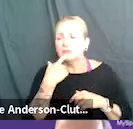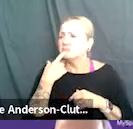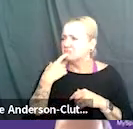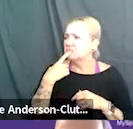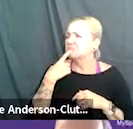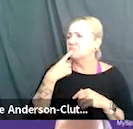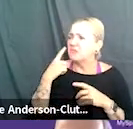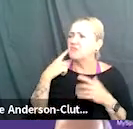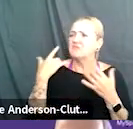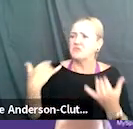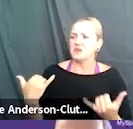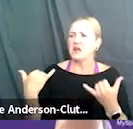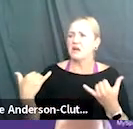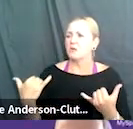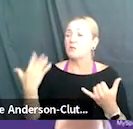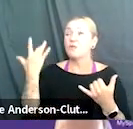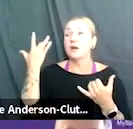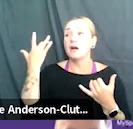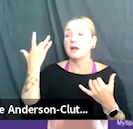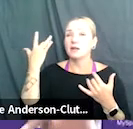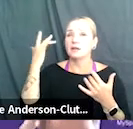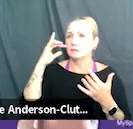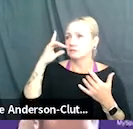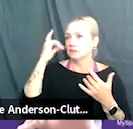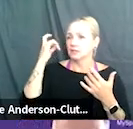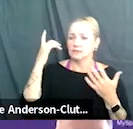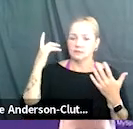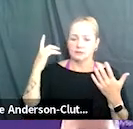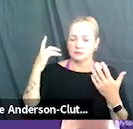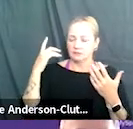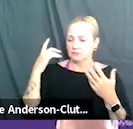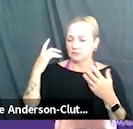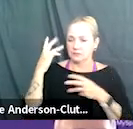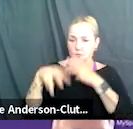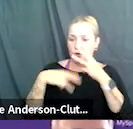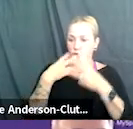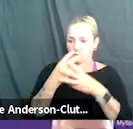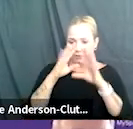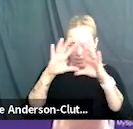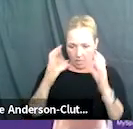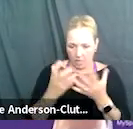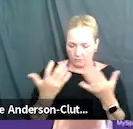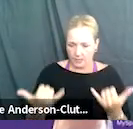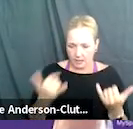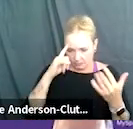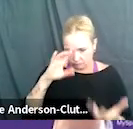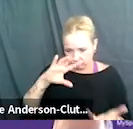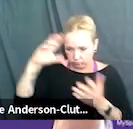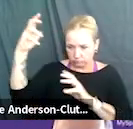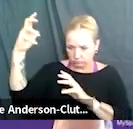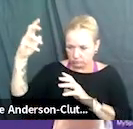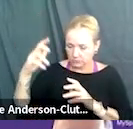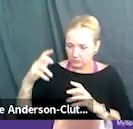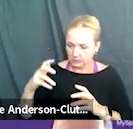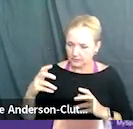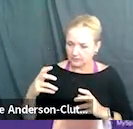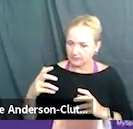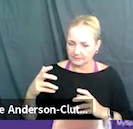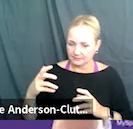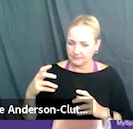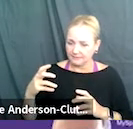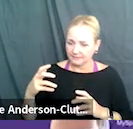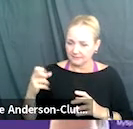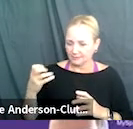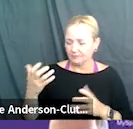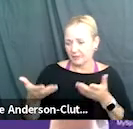now, perhaps until the world goes back to normal, if that ever happens. Mostly because if we stop the fluoxetine, if it's not